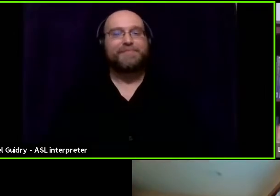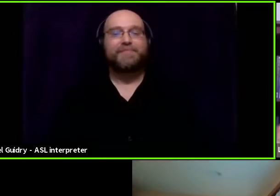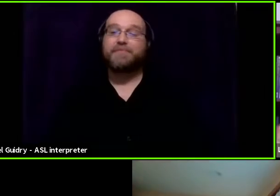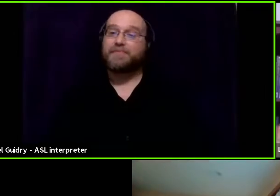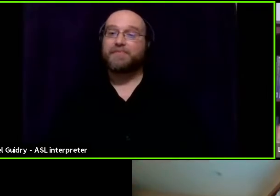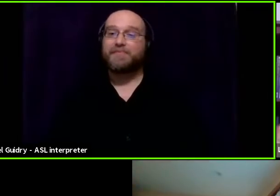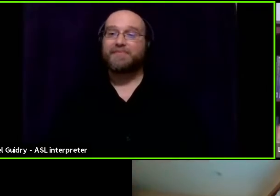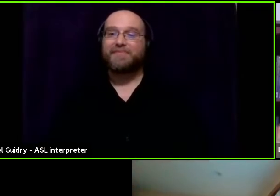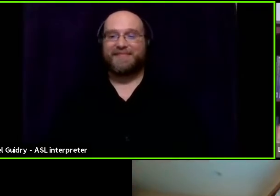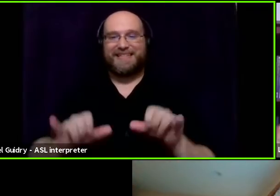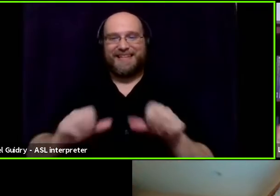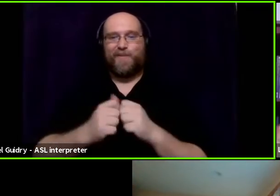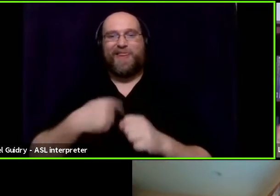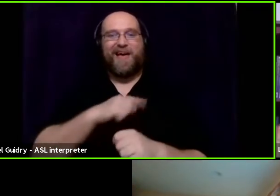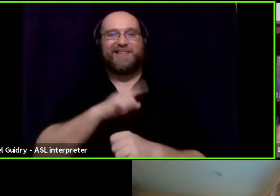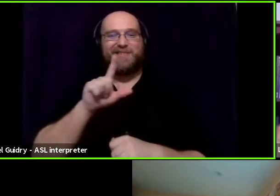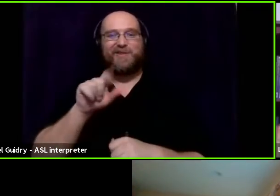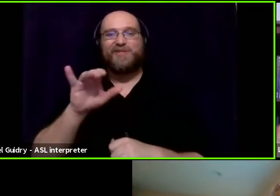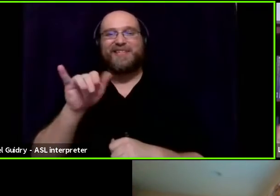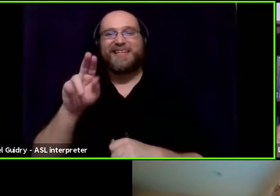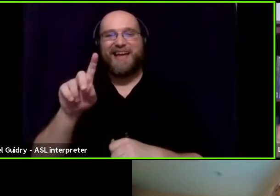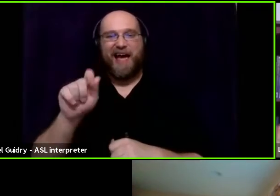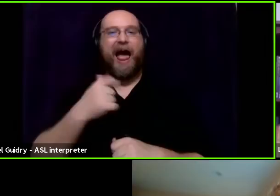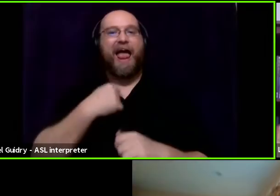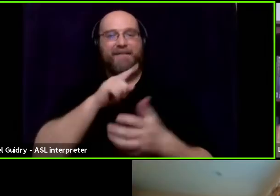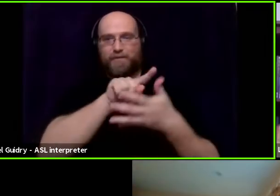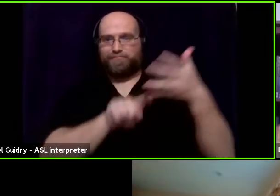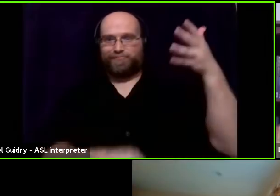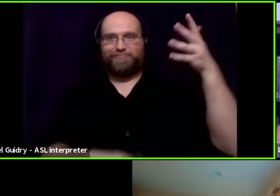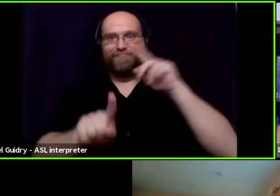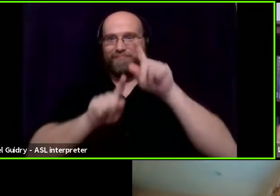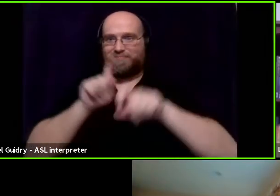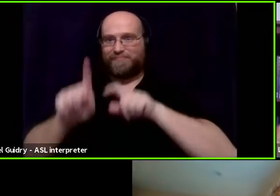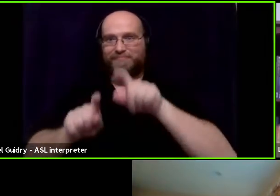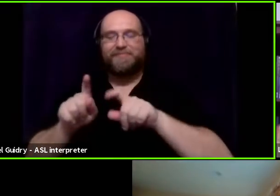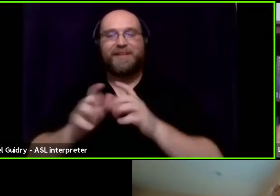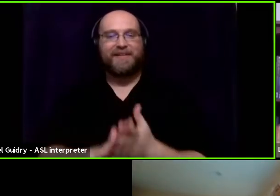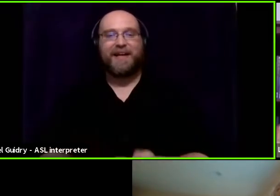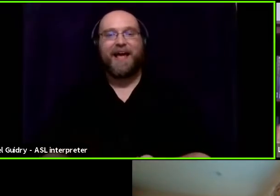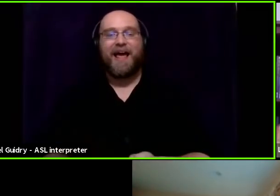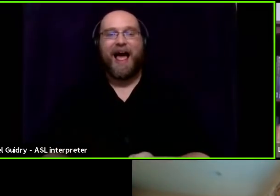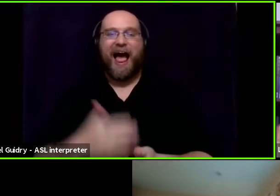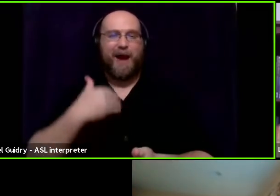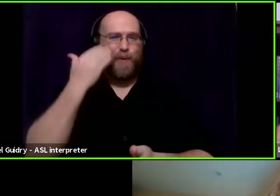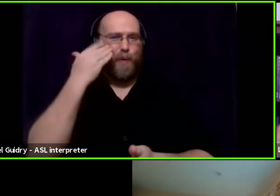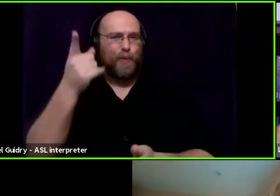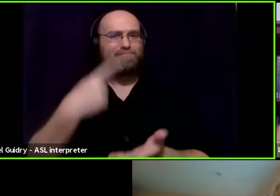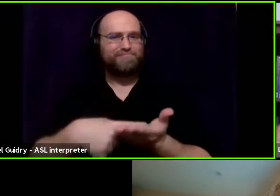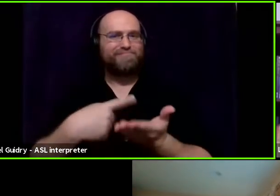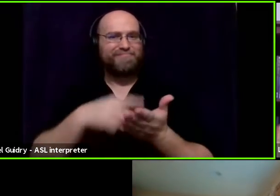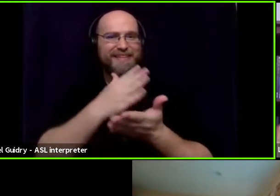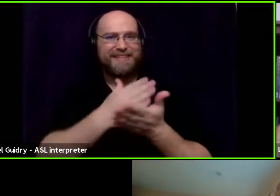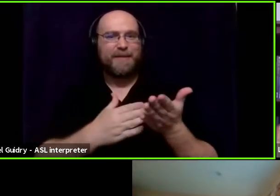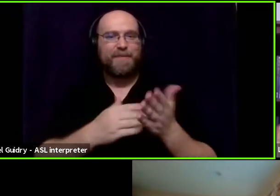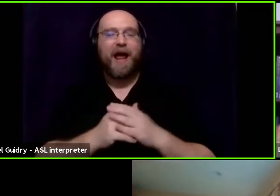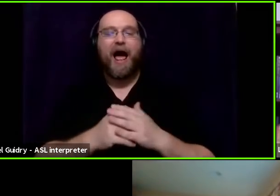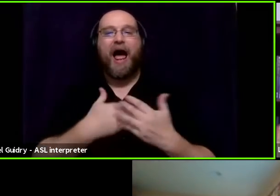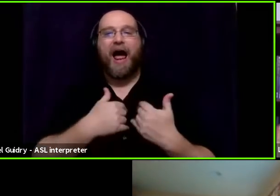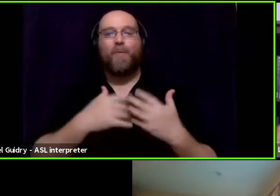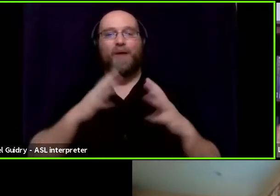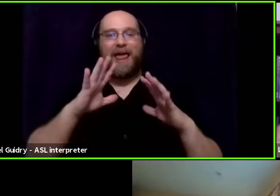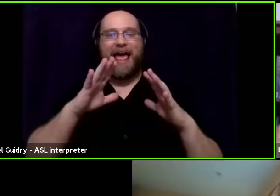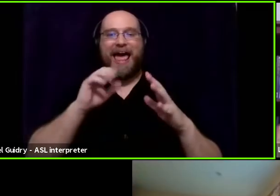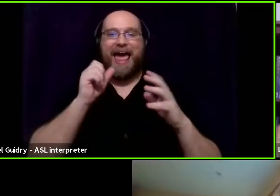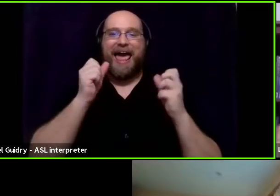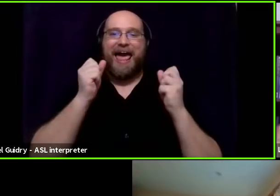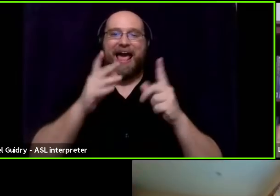because I'm gonna ask you a bunch of questions. I know you covered some of this, but I'm going to ask a bunch of math questions all in a bucket, and we'll